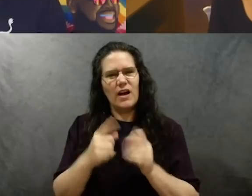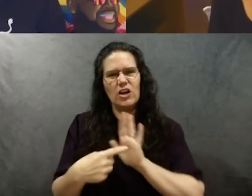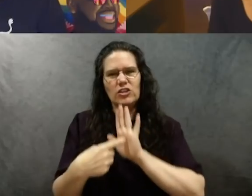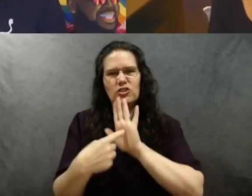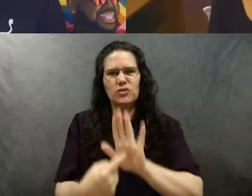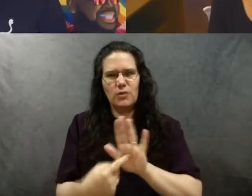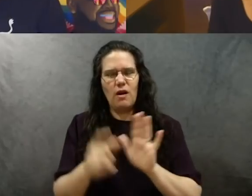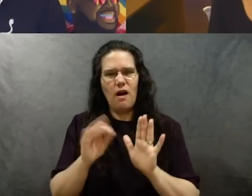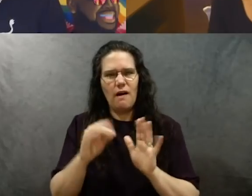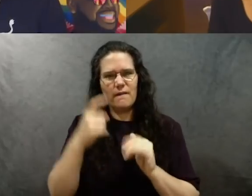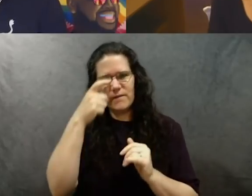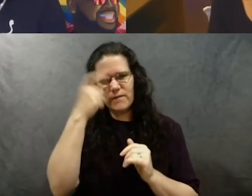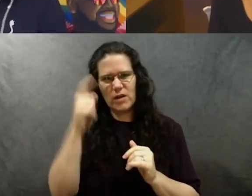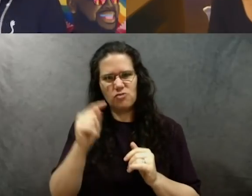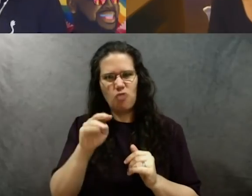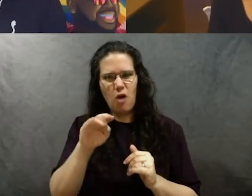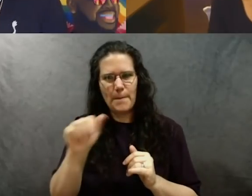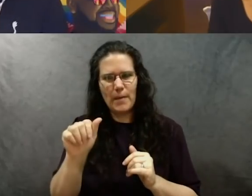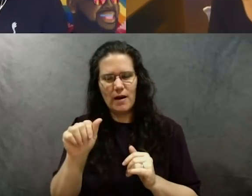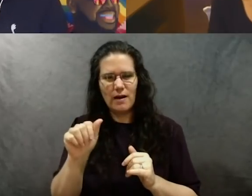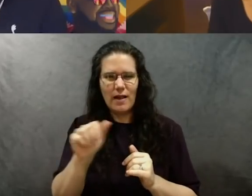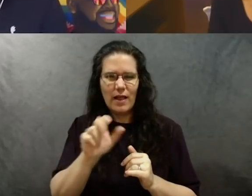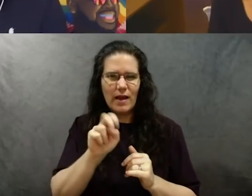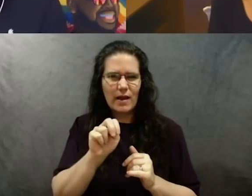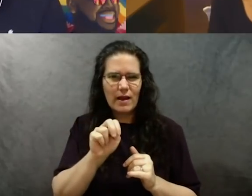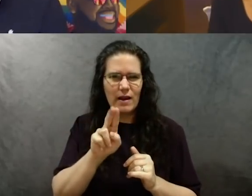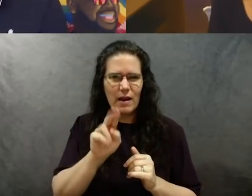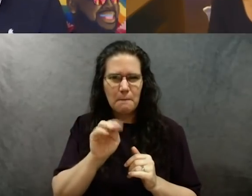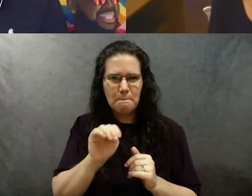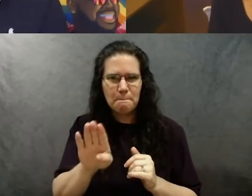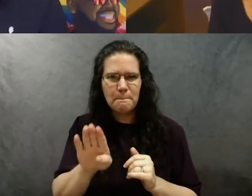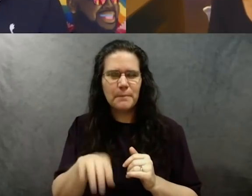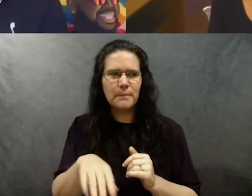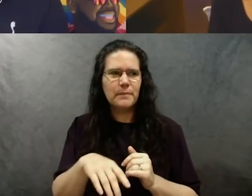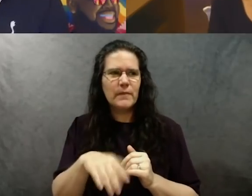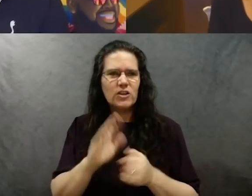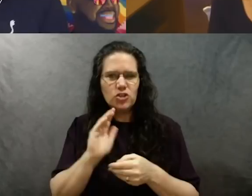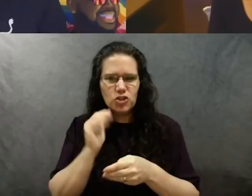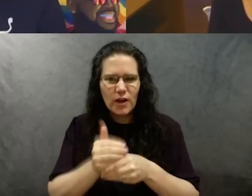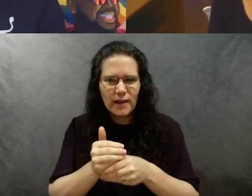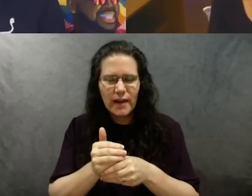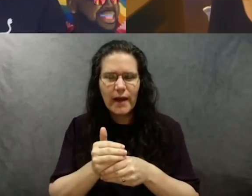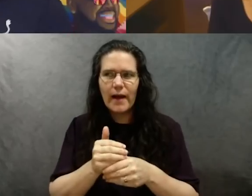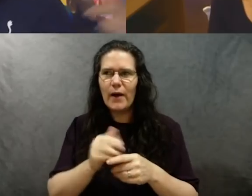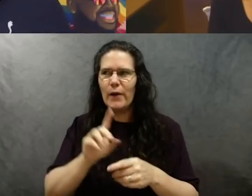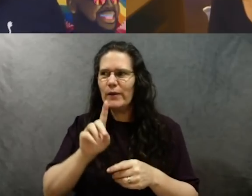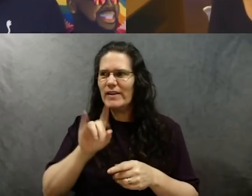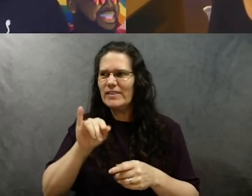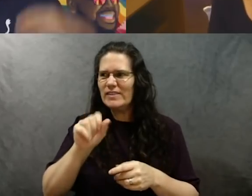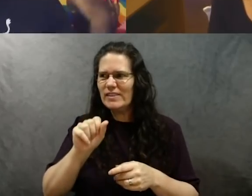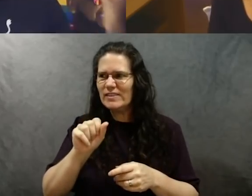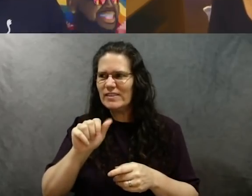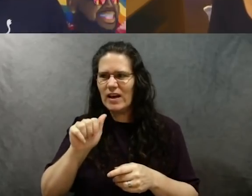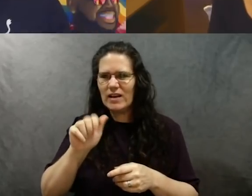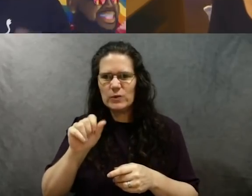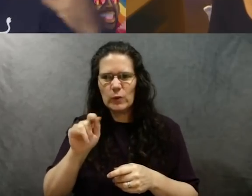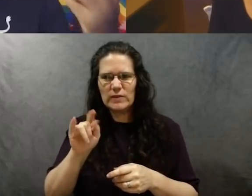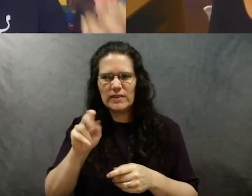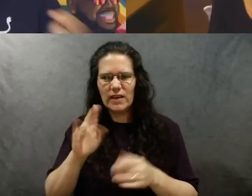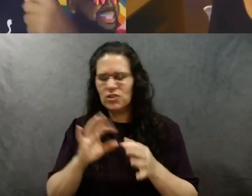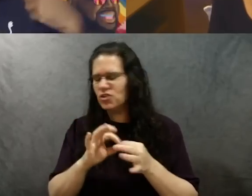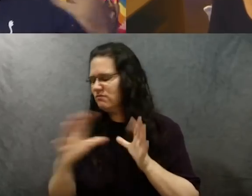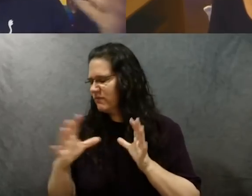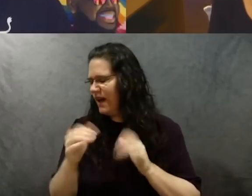numbing, shutting down, which I also call disassociation as well. I can't really deal with how my body